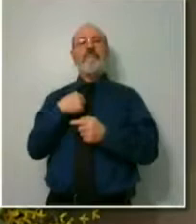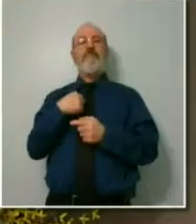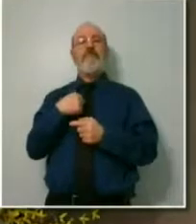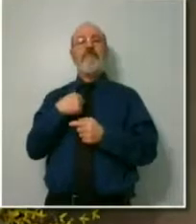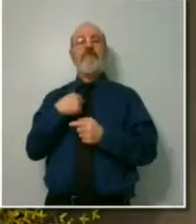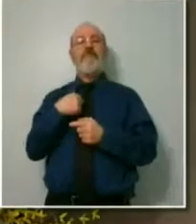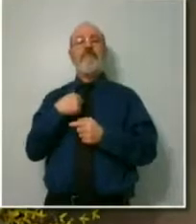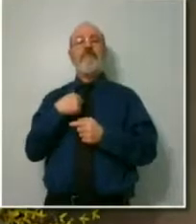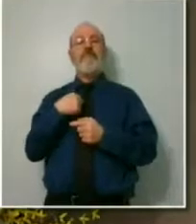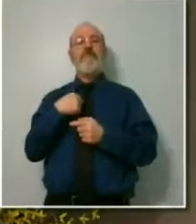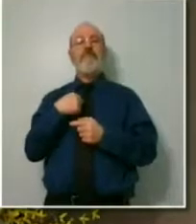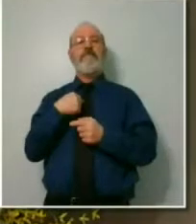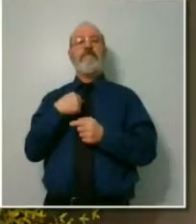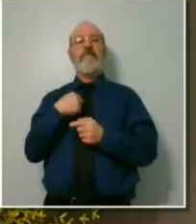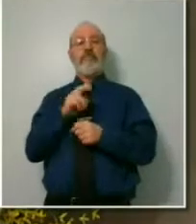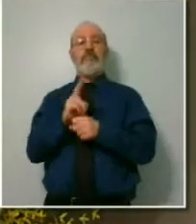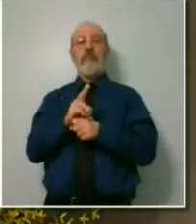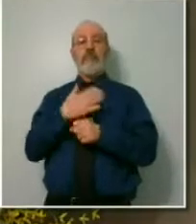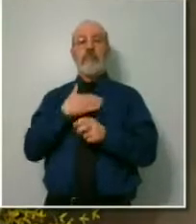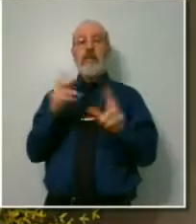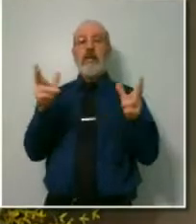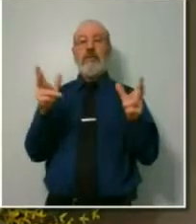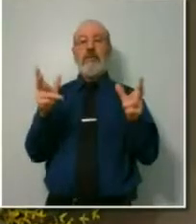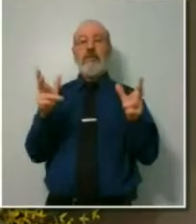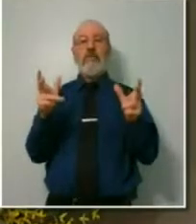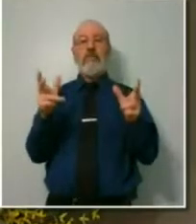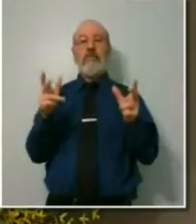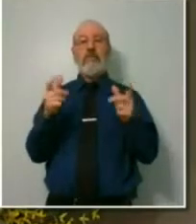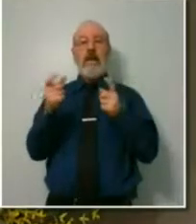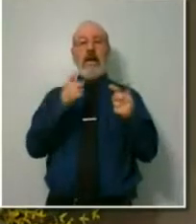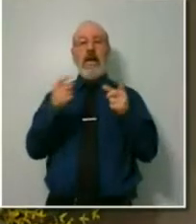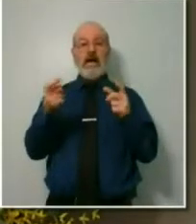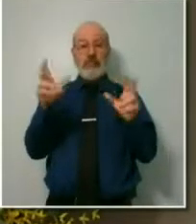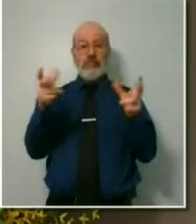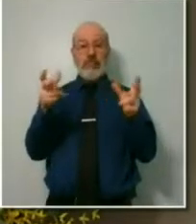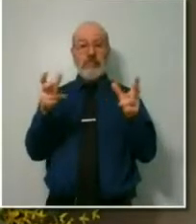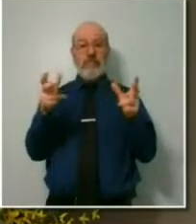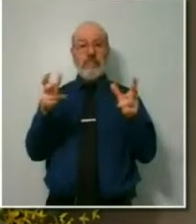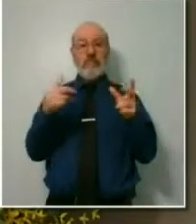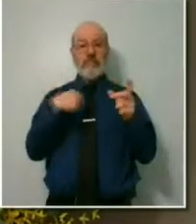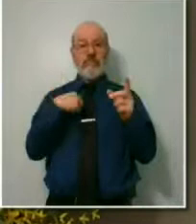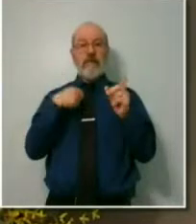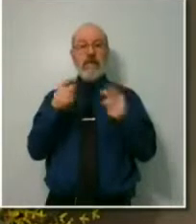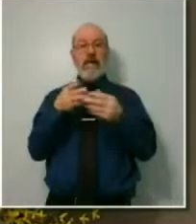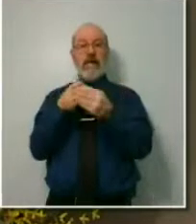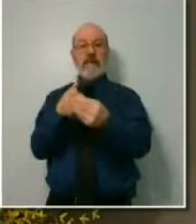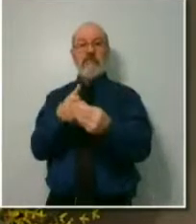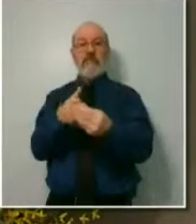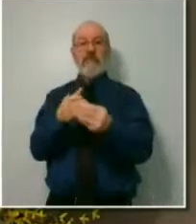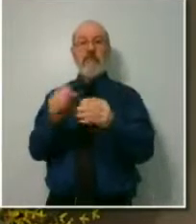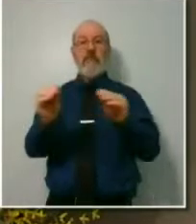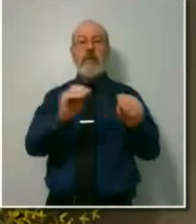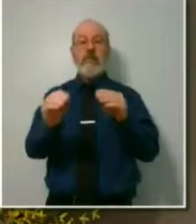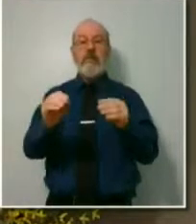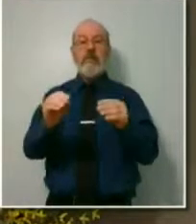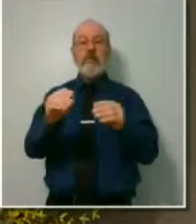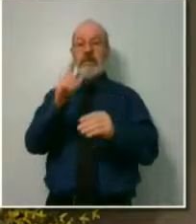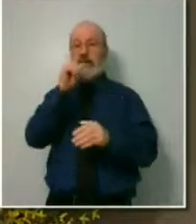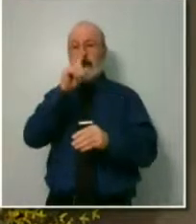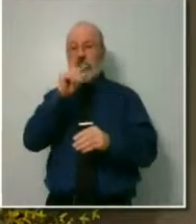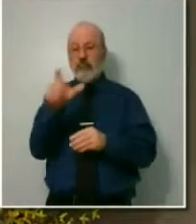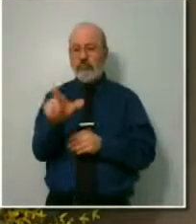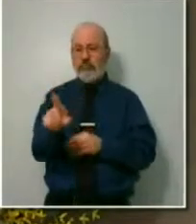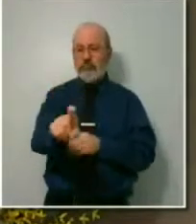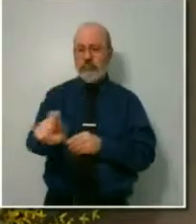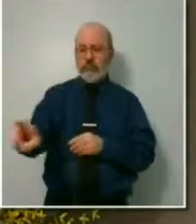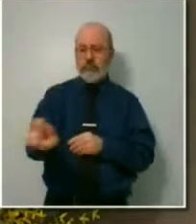when I use my computer, I control the computer. I give it direction by moving the mouse or by clicking or touching